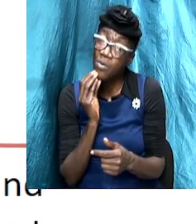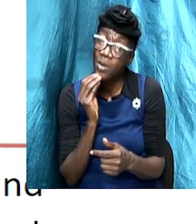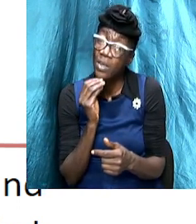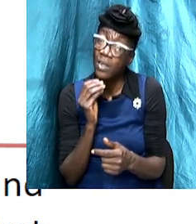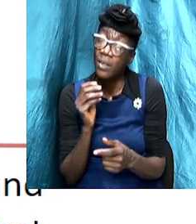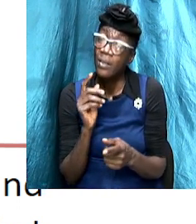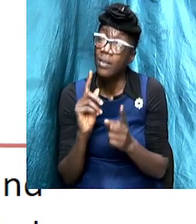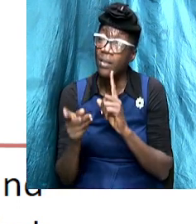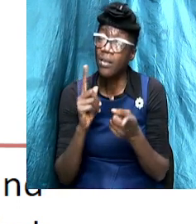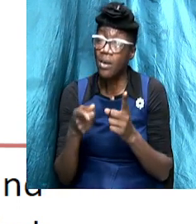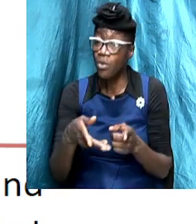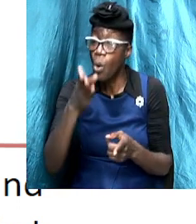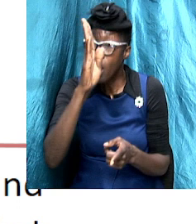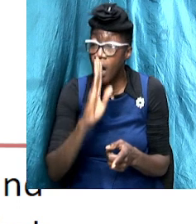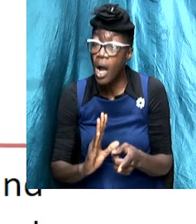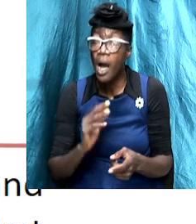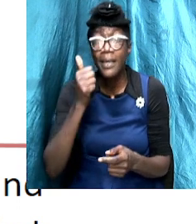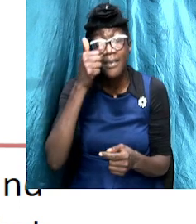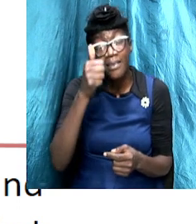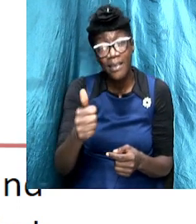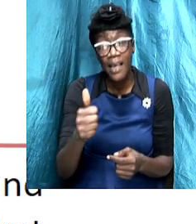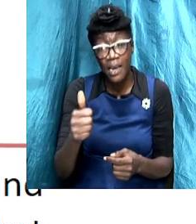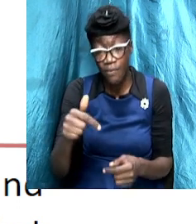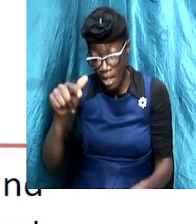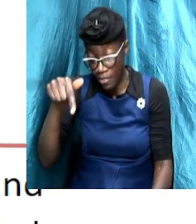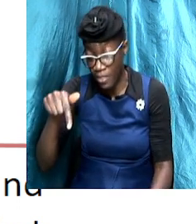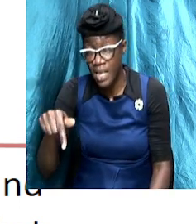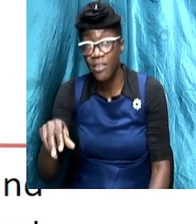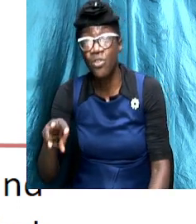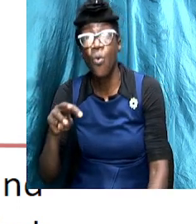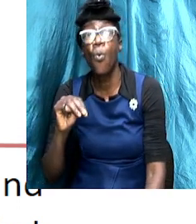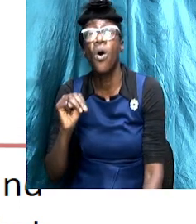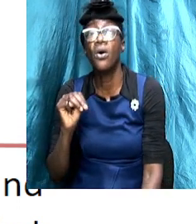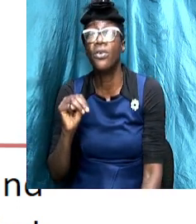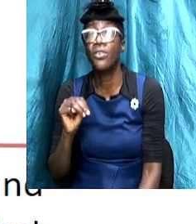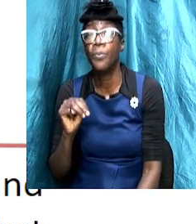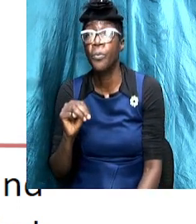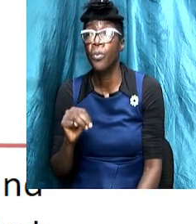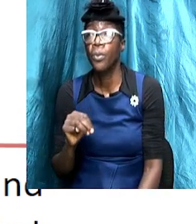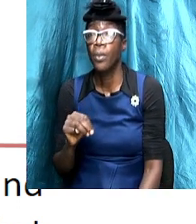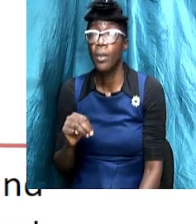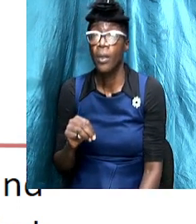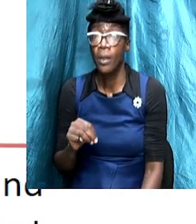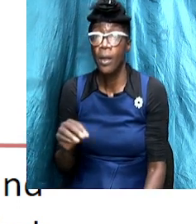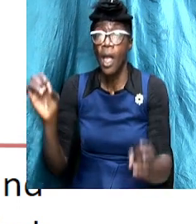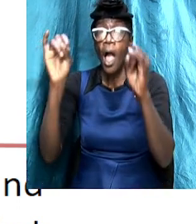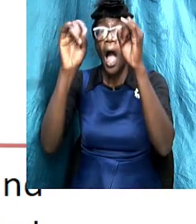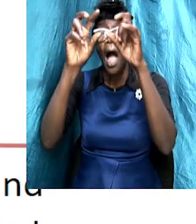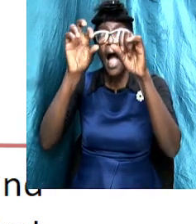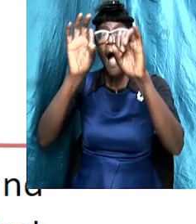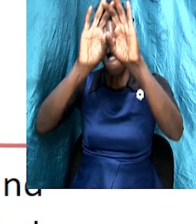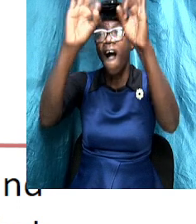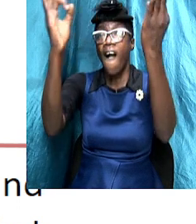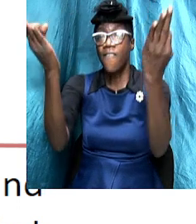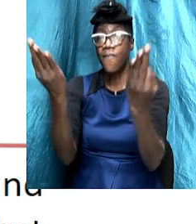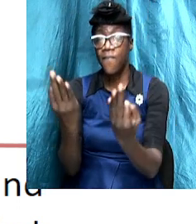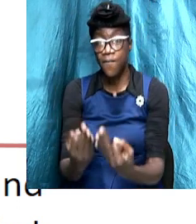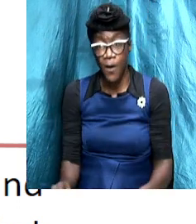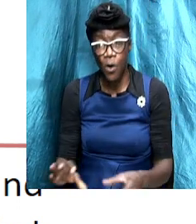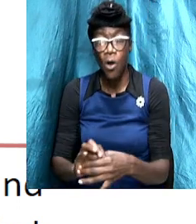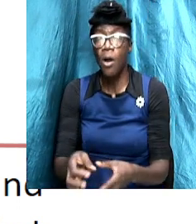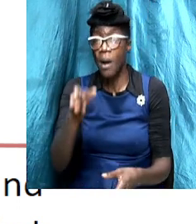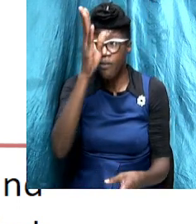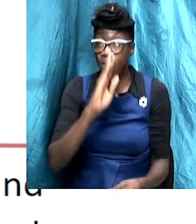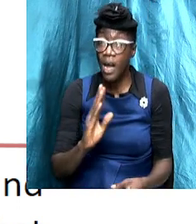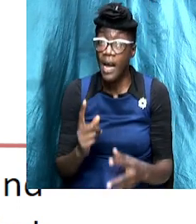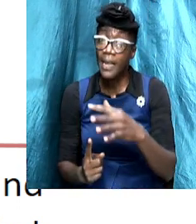speaks to God himself. This was a theophany of God that appeared to Gideon.